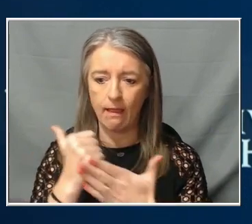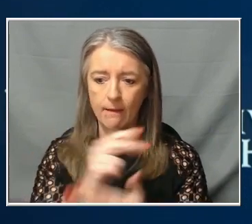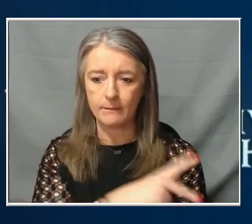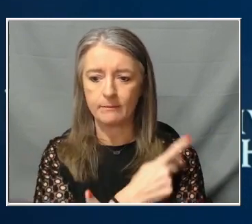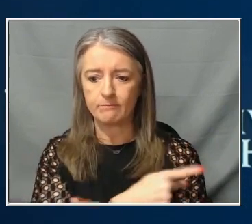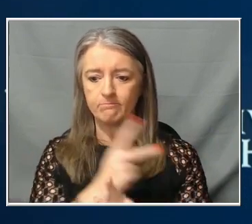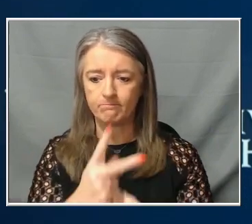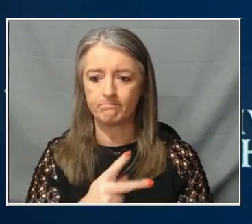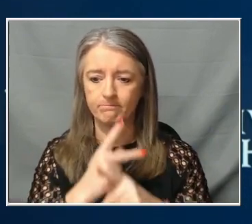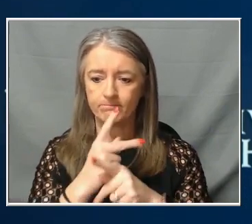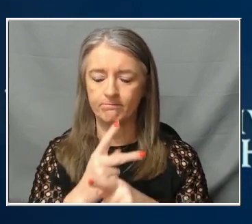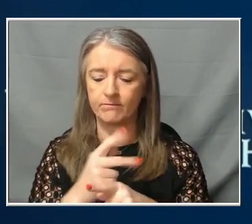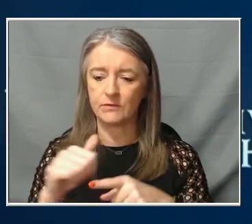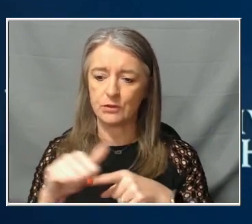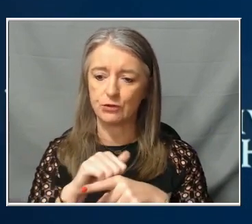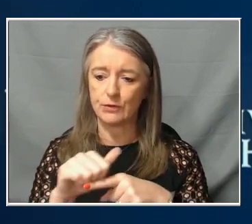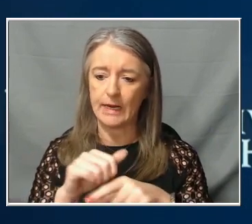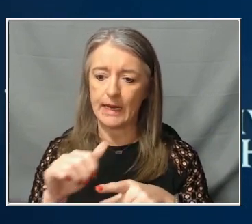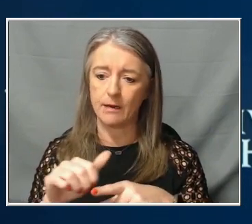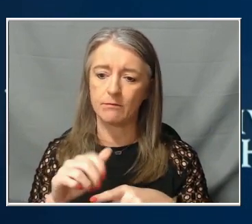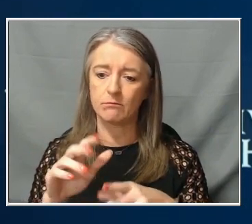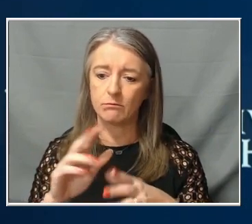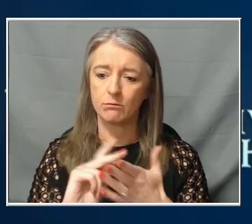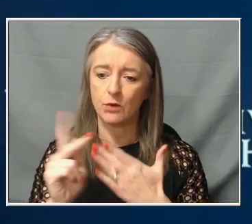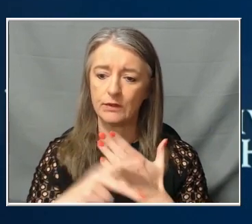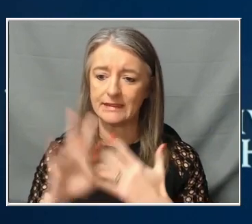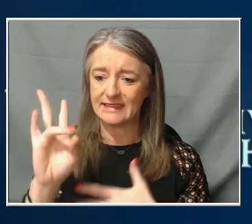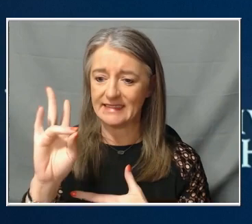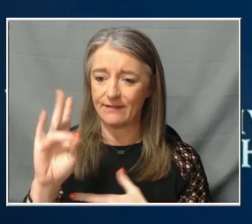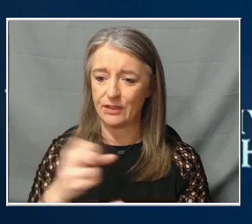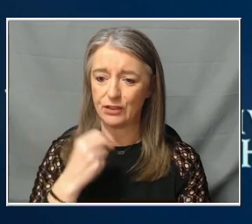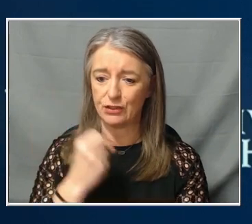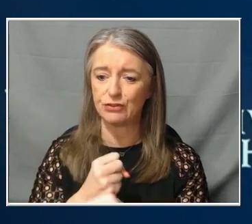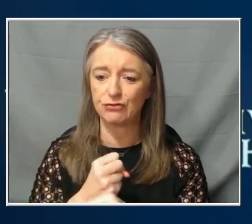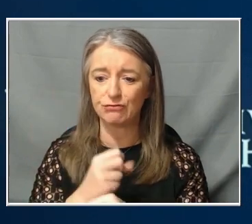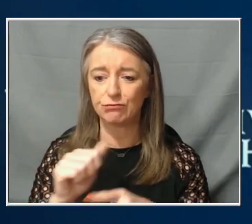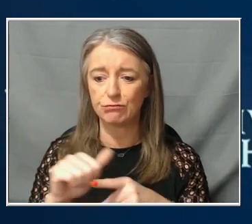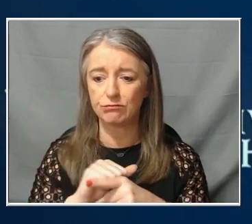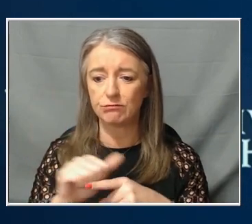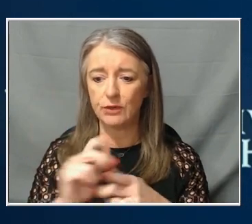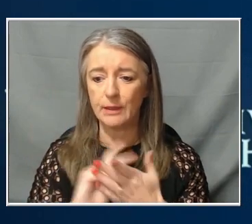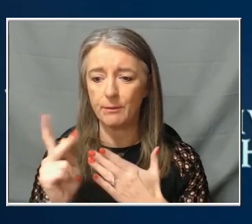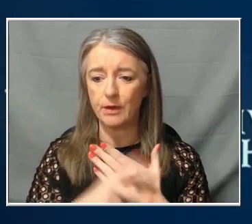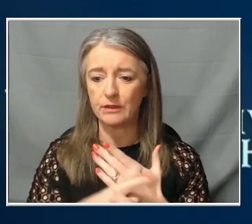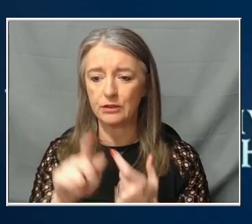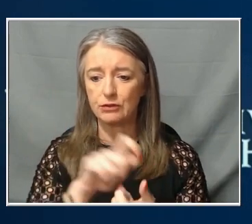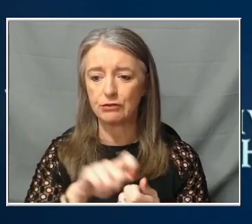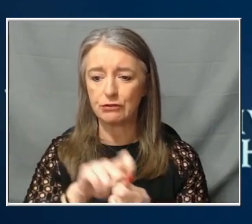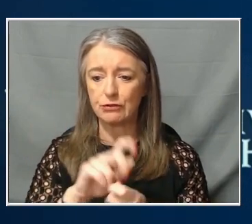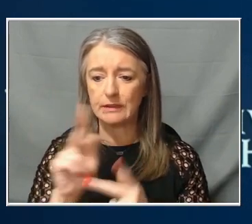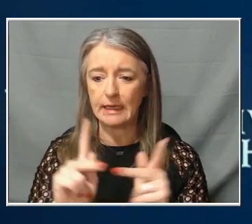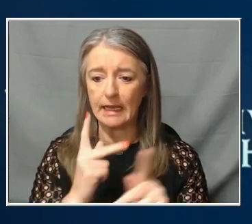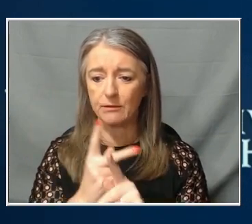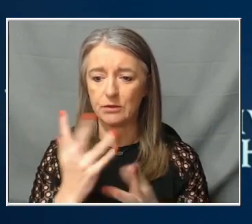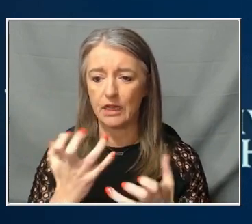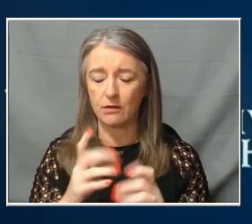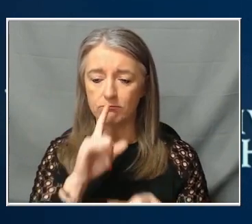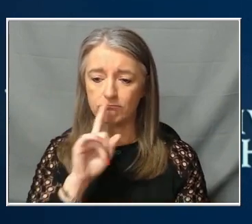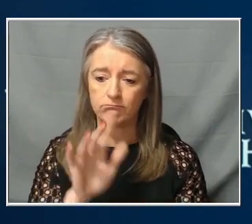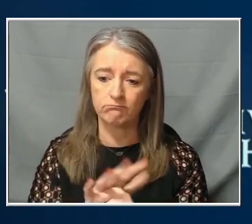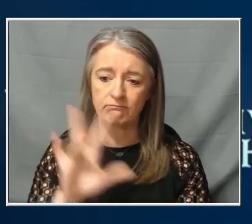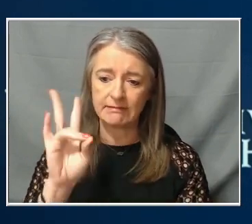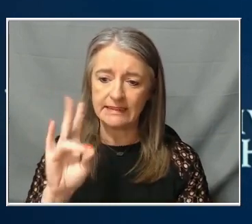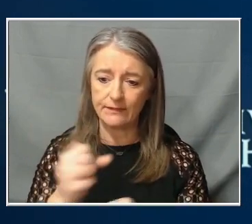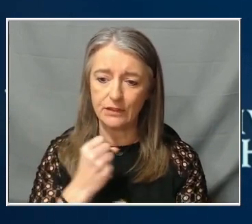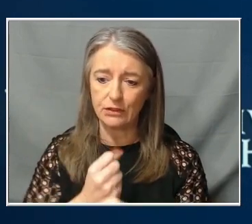neurosurgery training program too is a bit long. It's 7 years, so it takes you know, a certain type of person to say, I want to devote 7 years of my